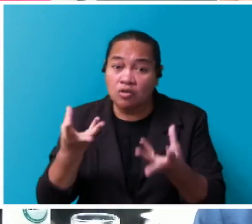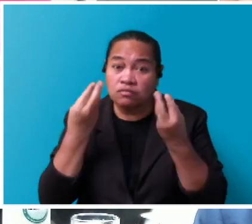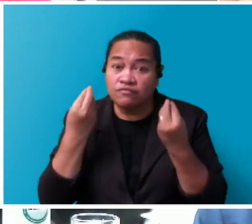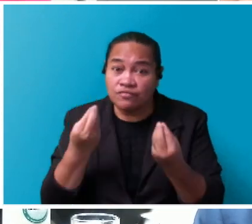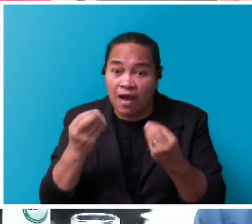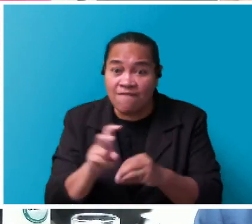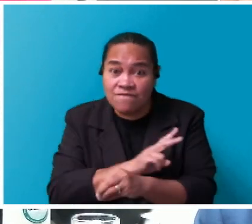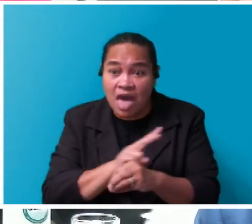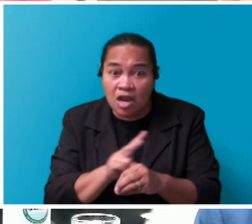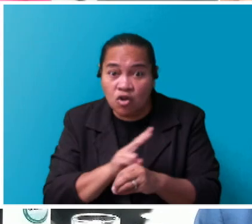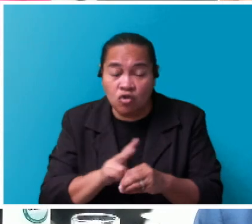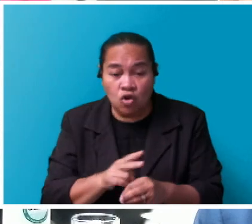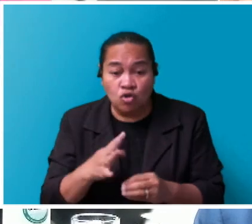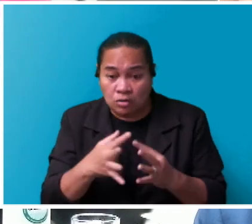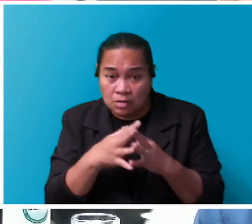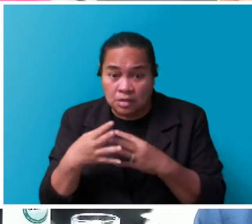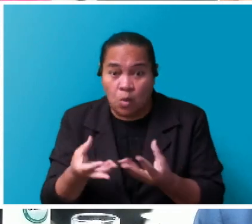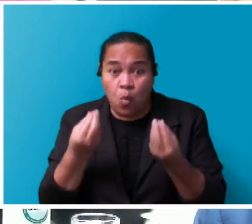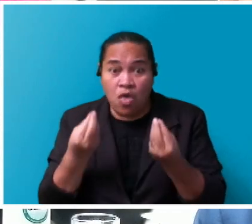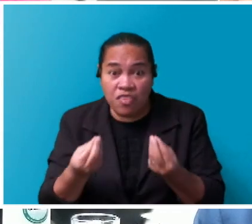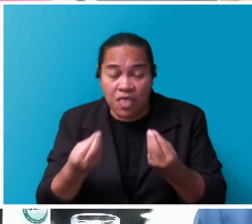Fiji's exports to the U.S. stood at